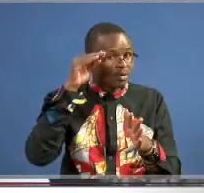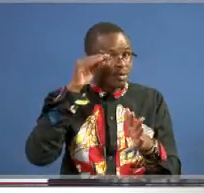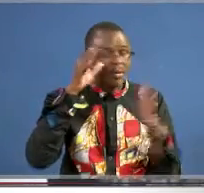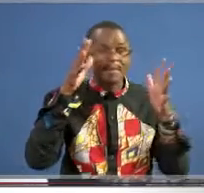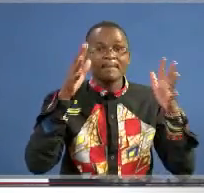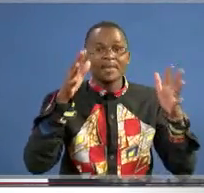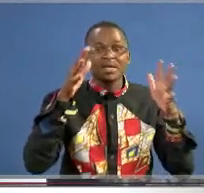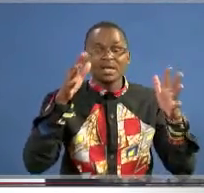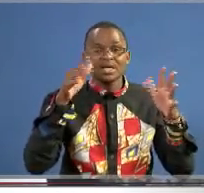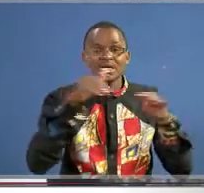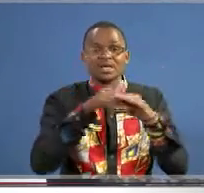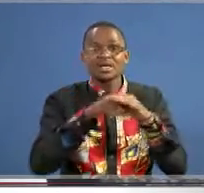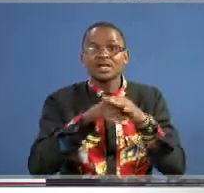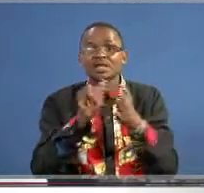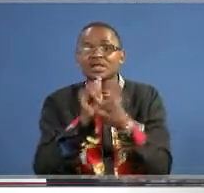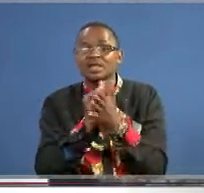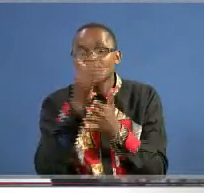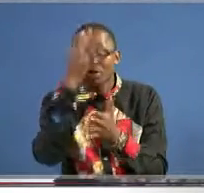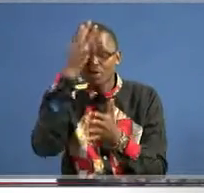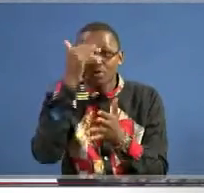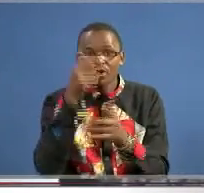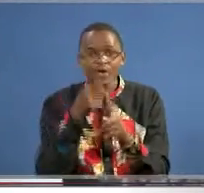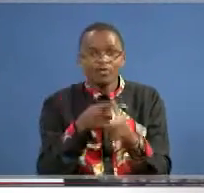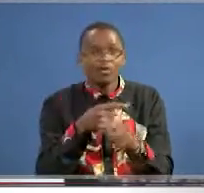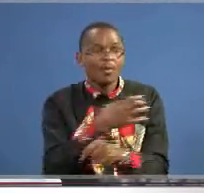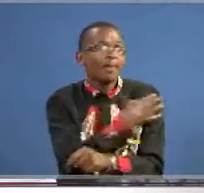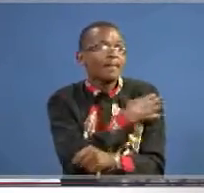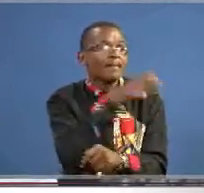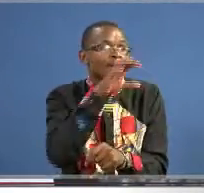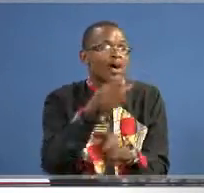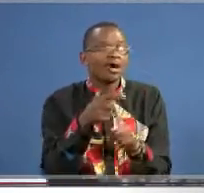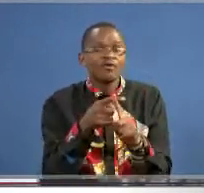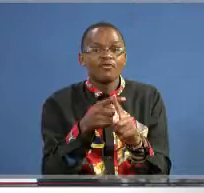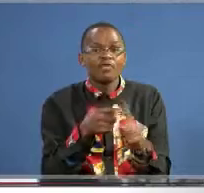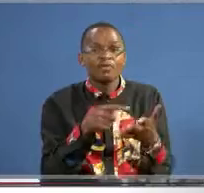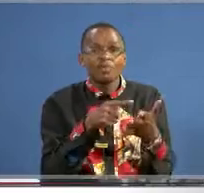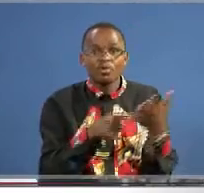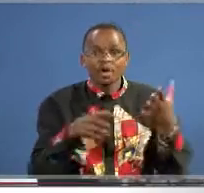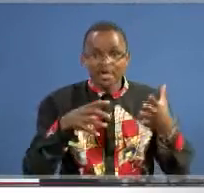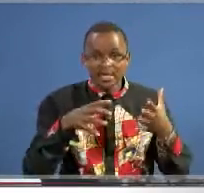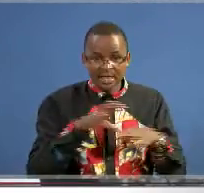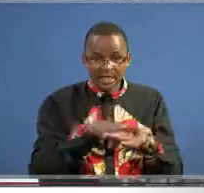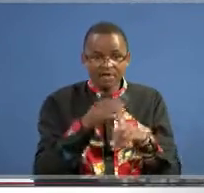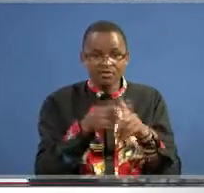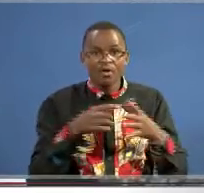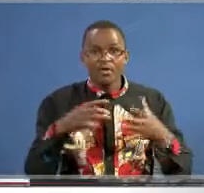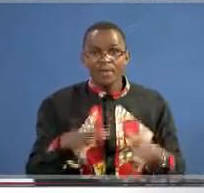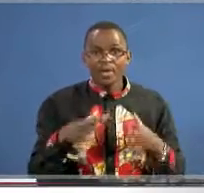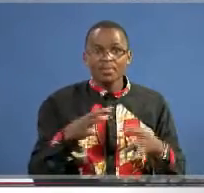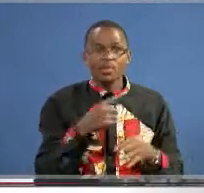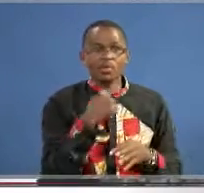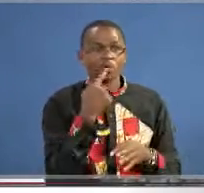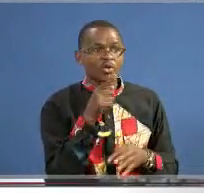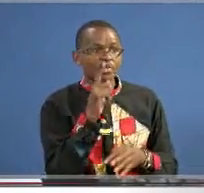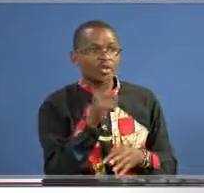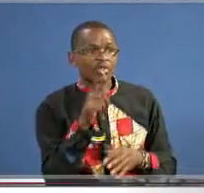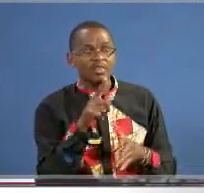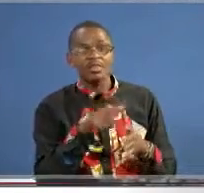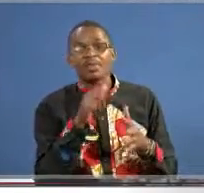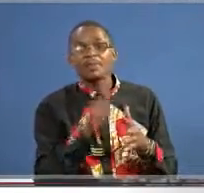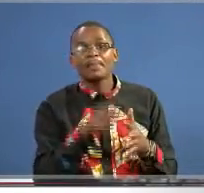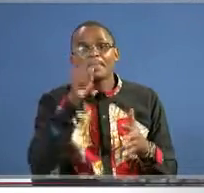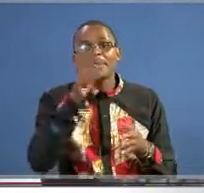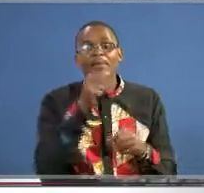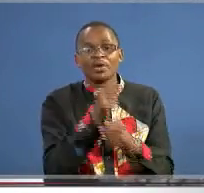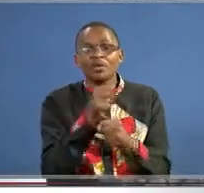biggest bargaining chip. That's where he derives his power, from the love he gets from the people. And anyone who's a threat to that then must be dealt